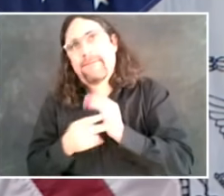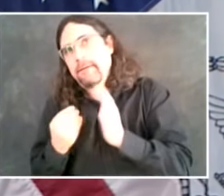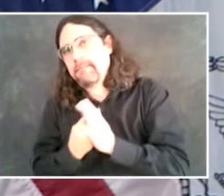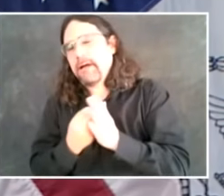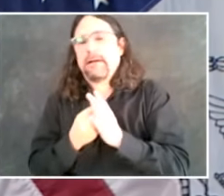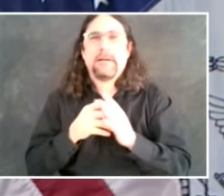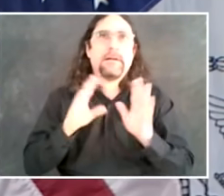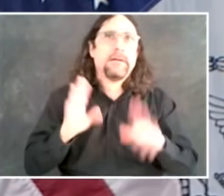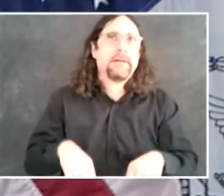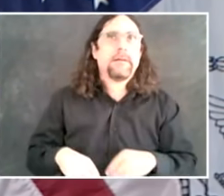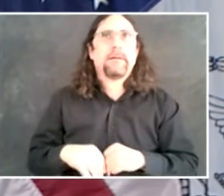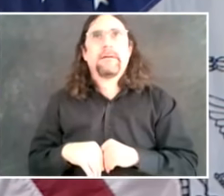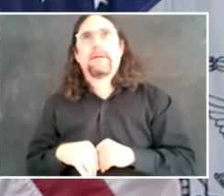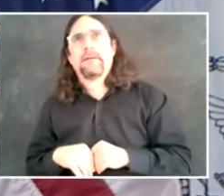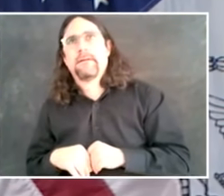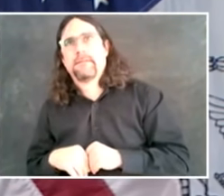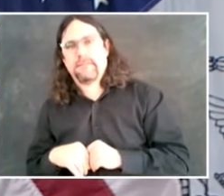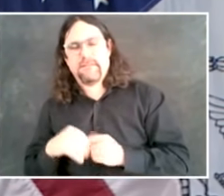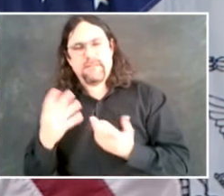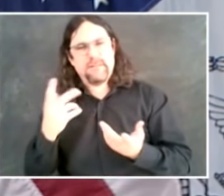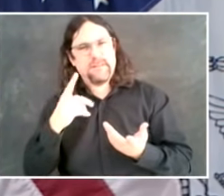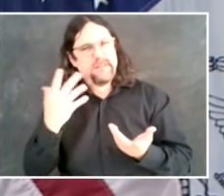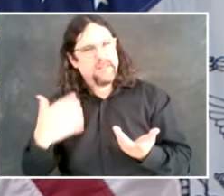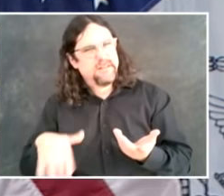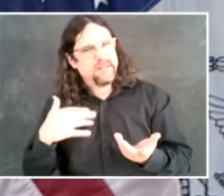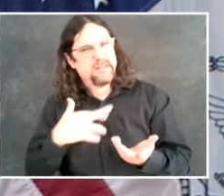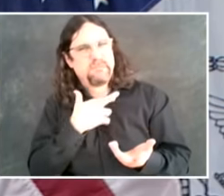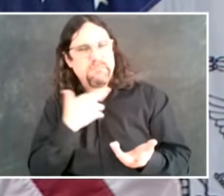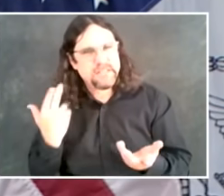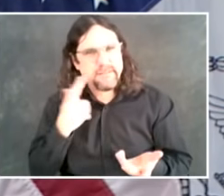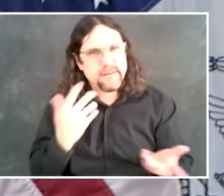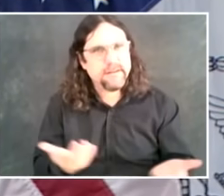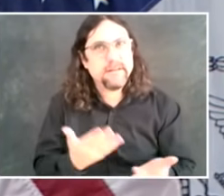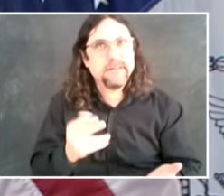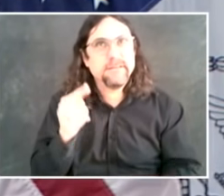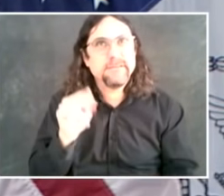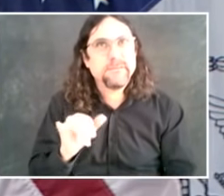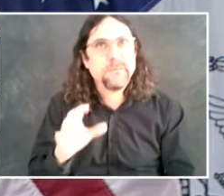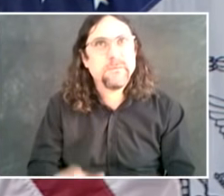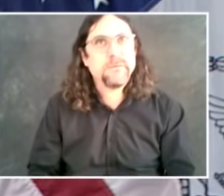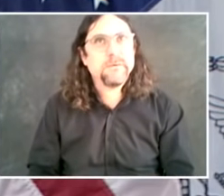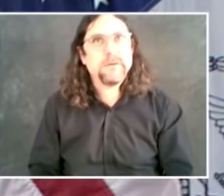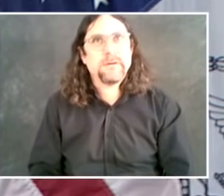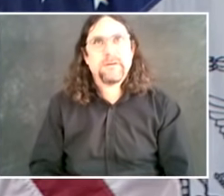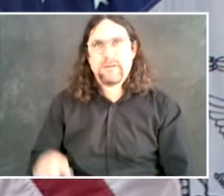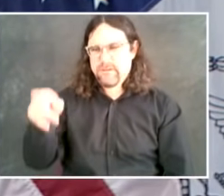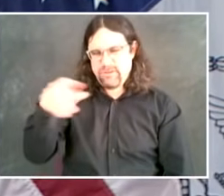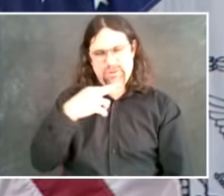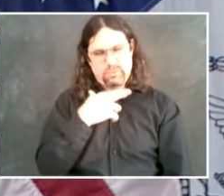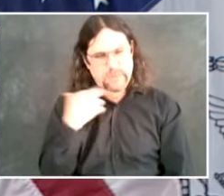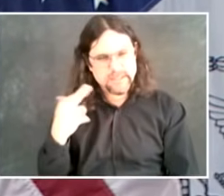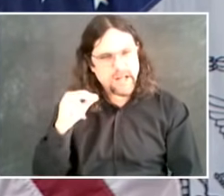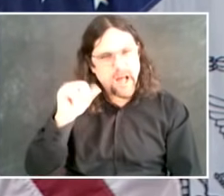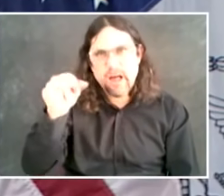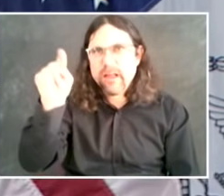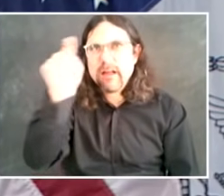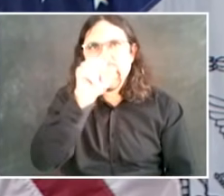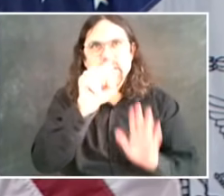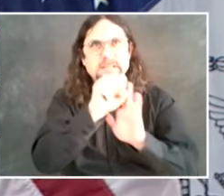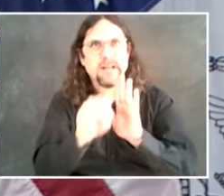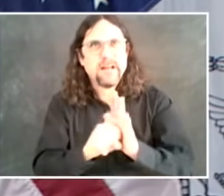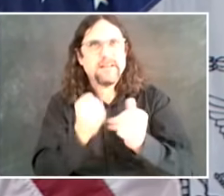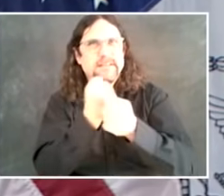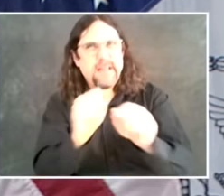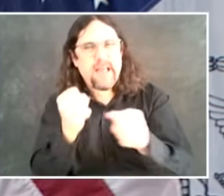York City and this state and so many cities and states around the country, it is outrageous that anyone with